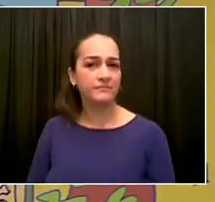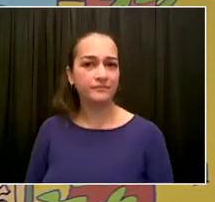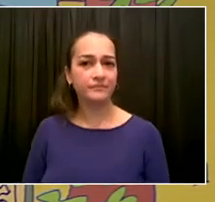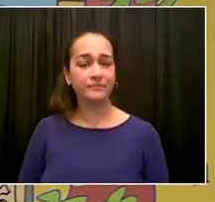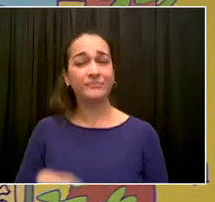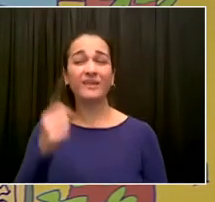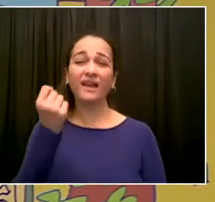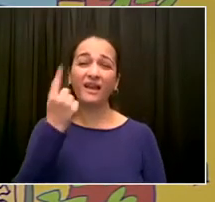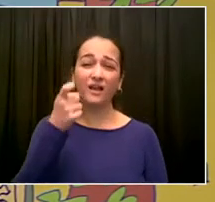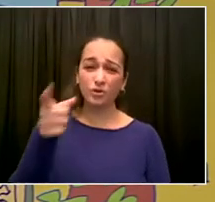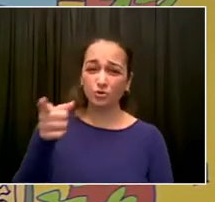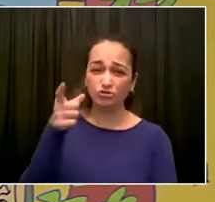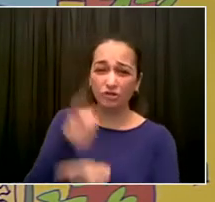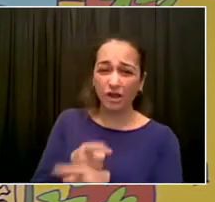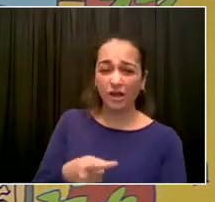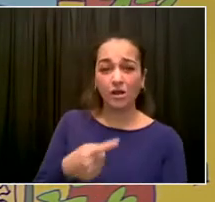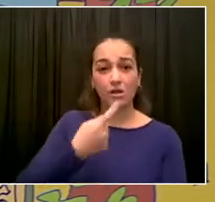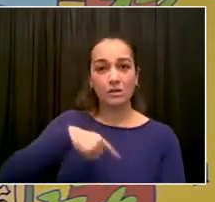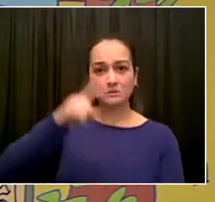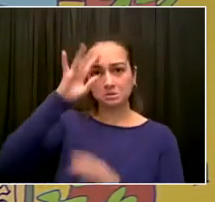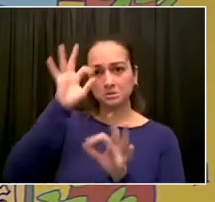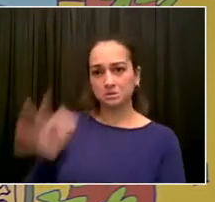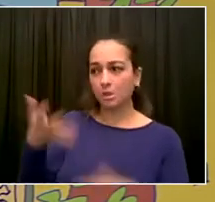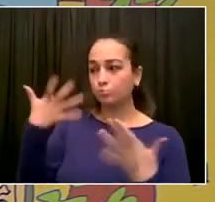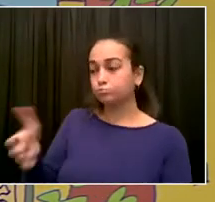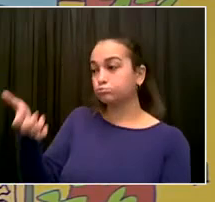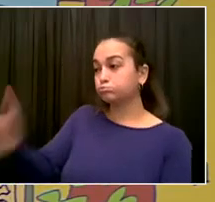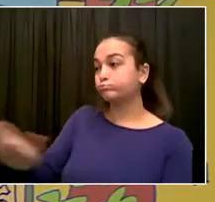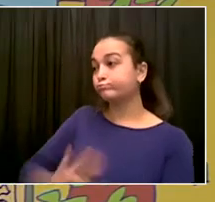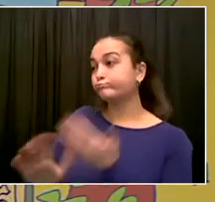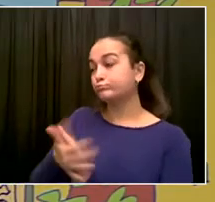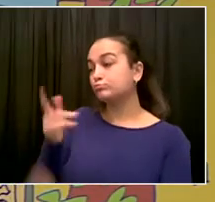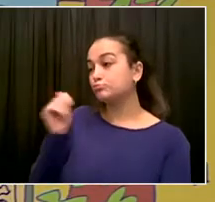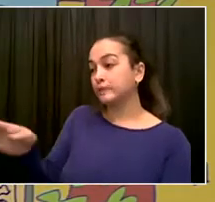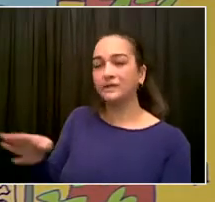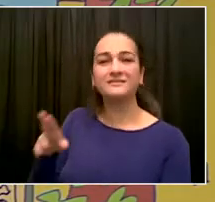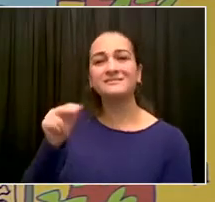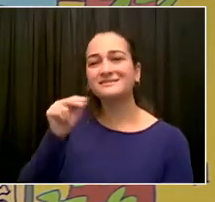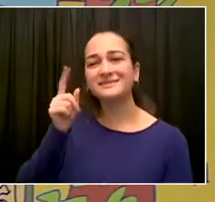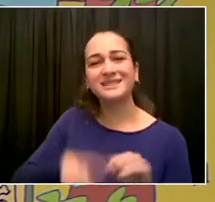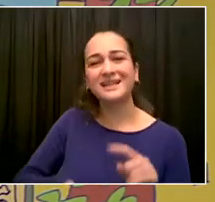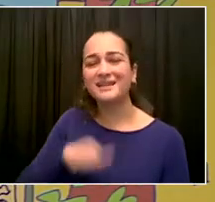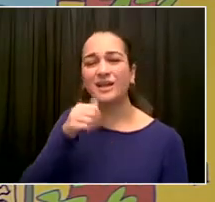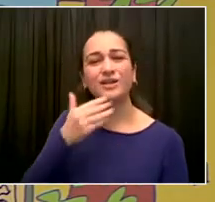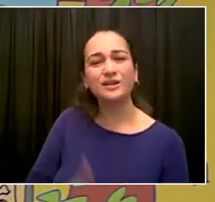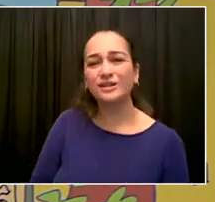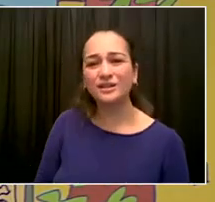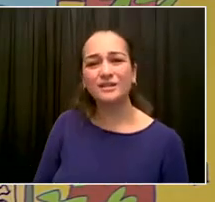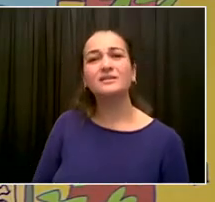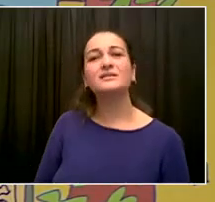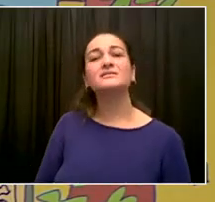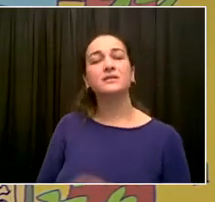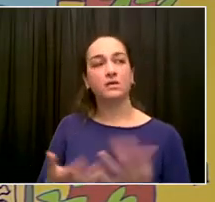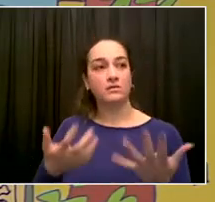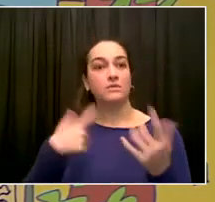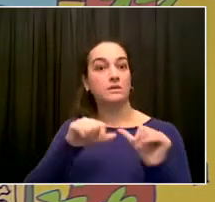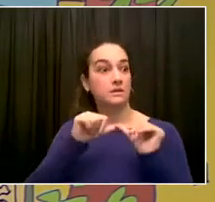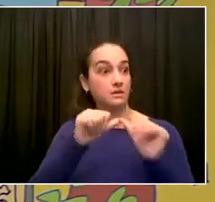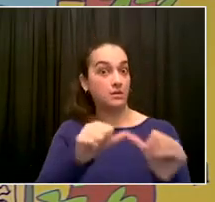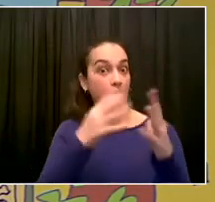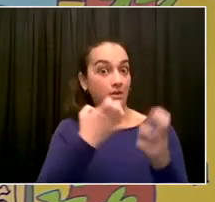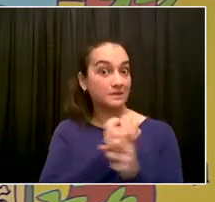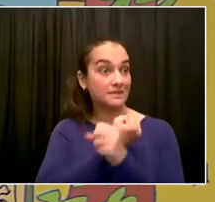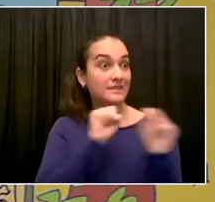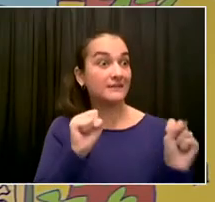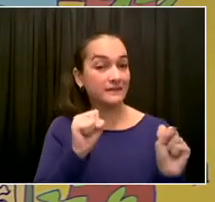safety. There's more than one way to do that. Sometimes that's a bike lane, sometimes that's other safety measures, sometimes it's a combination. And you do need to look